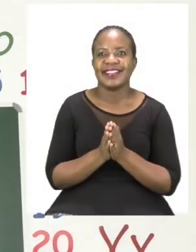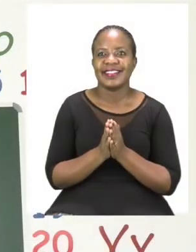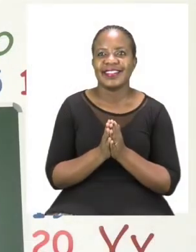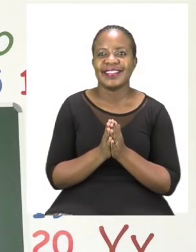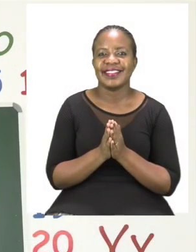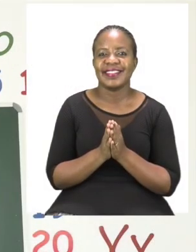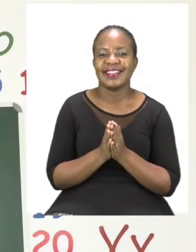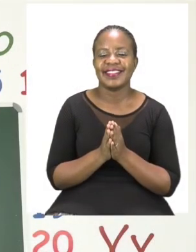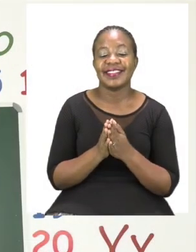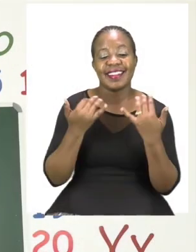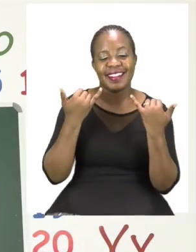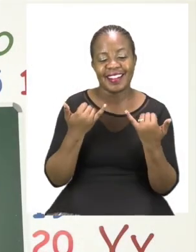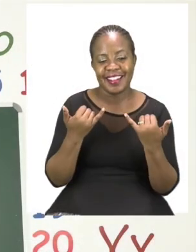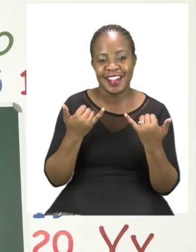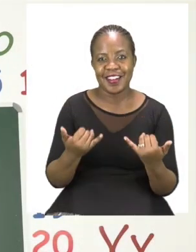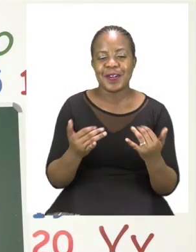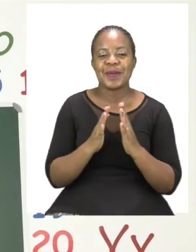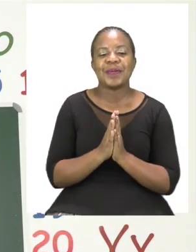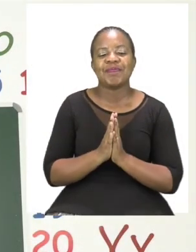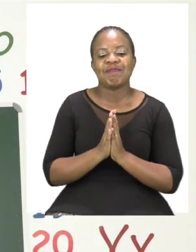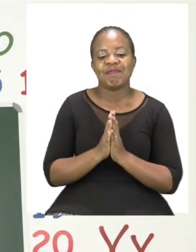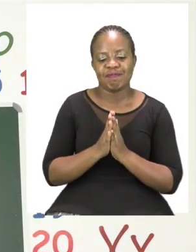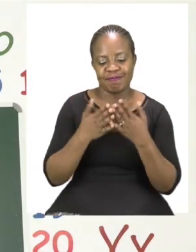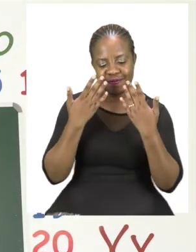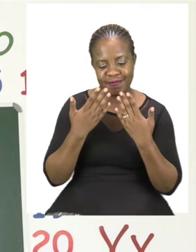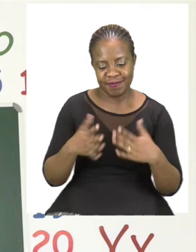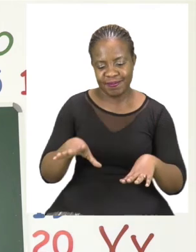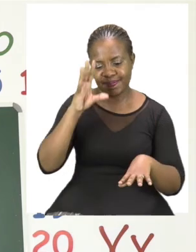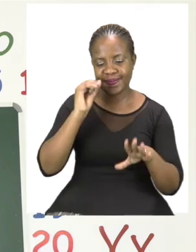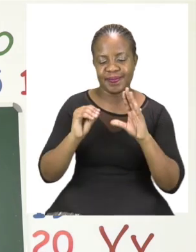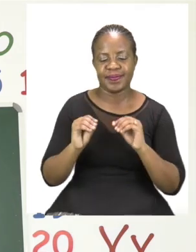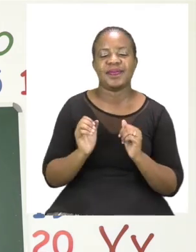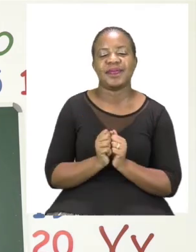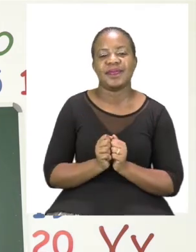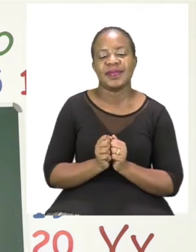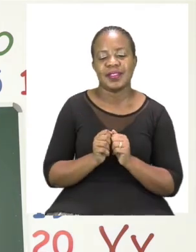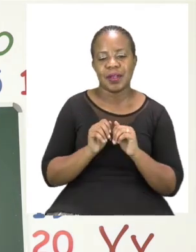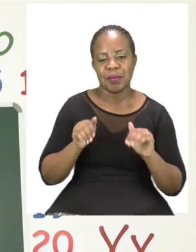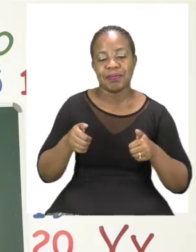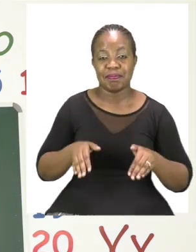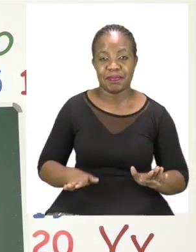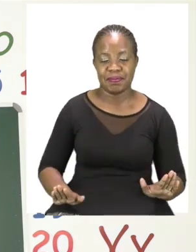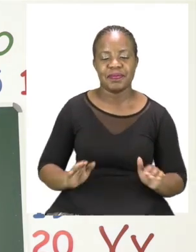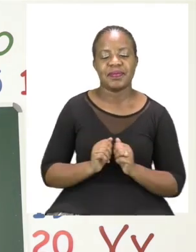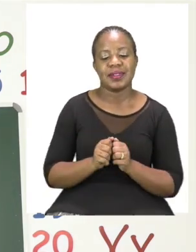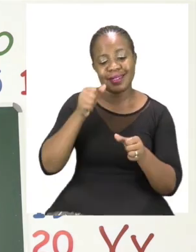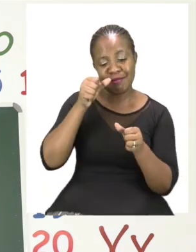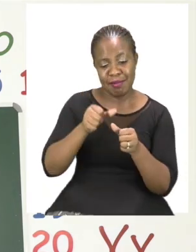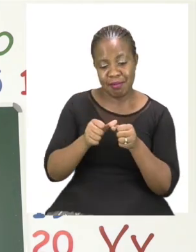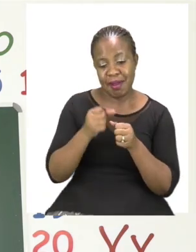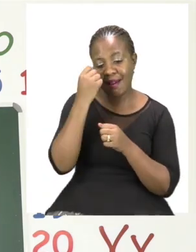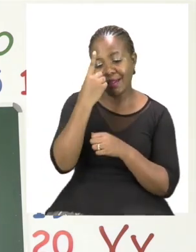We have now come to the end of our lesson, boys and girls. And remember, if you don't understand, you